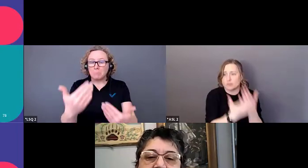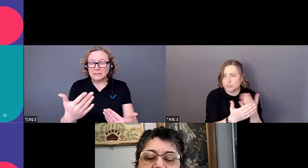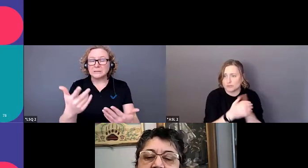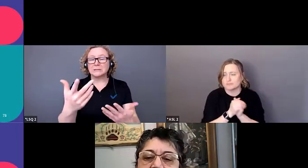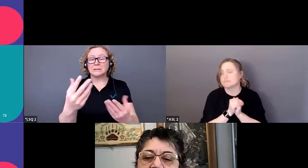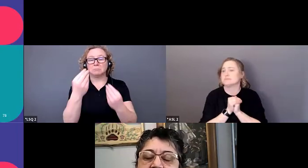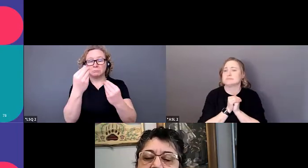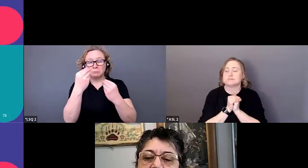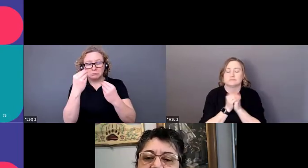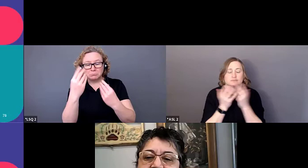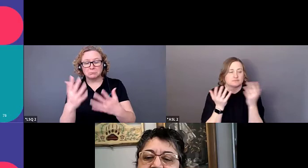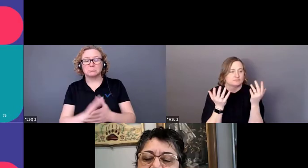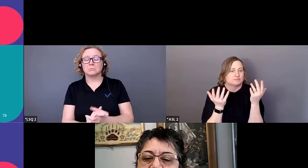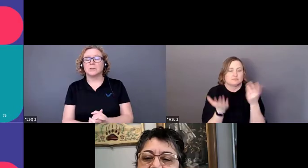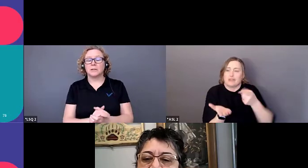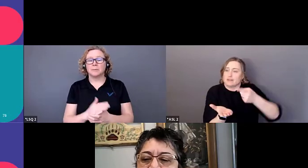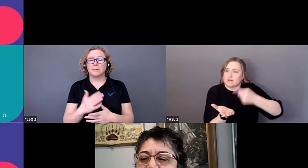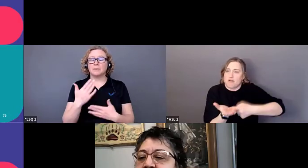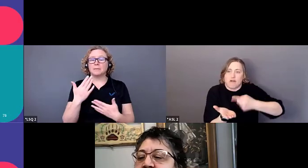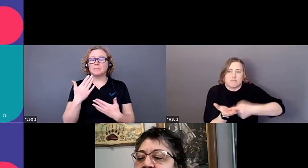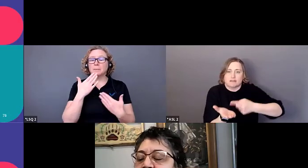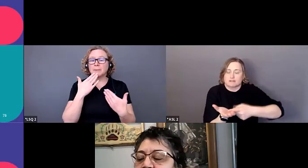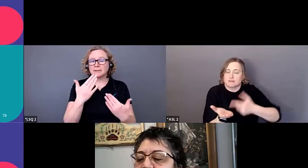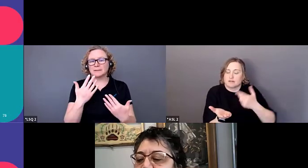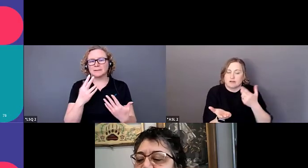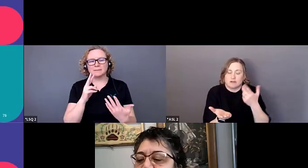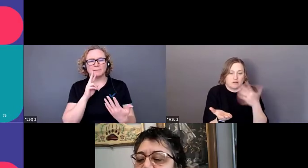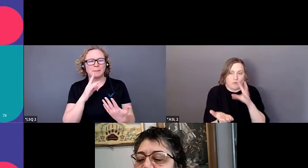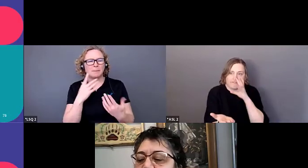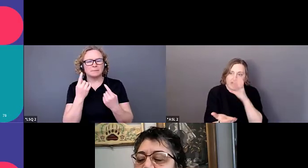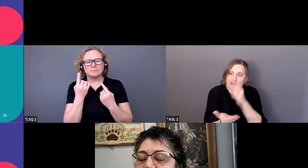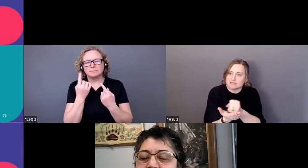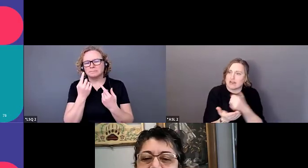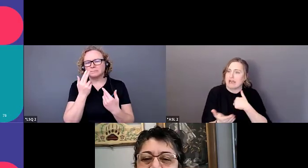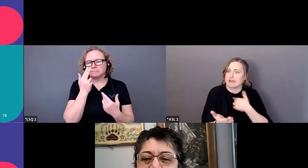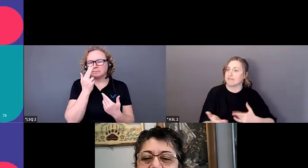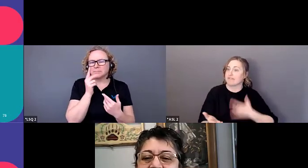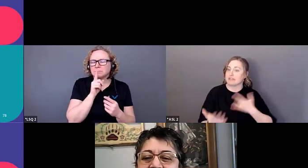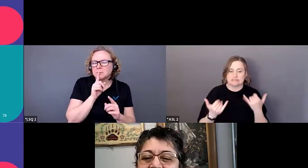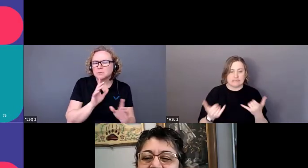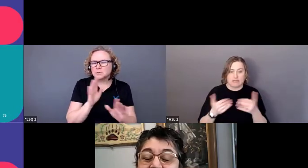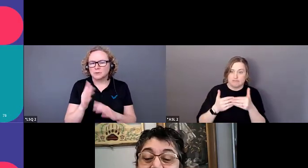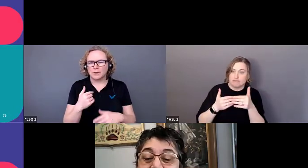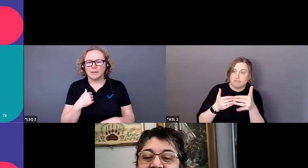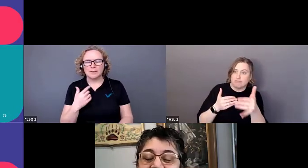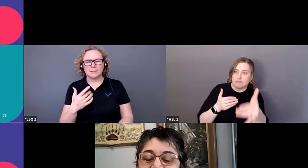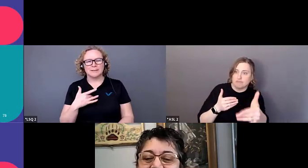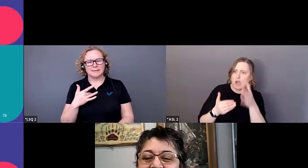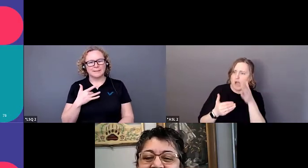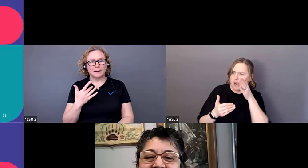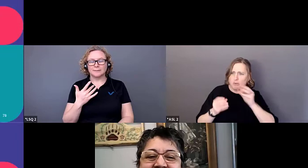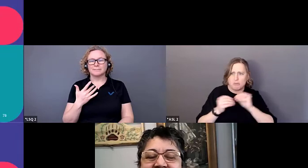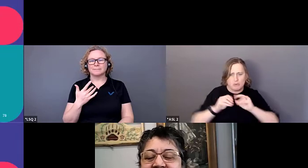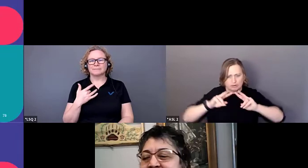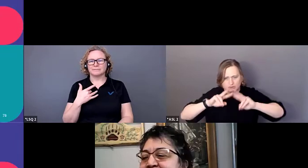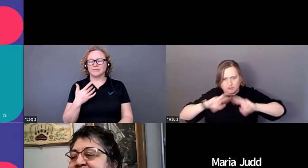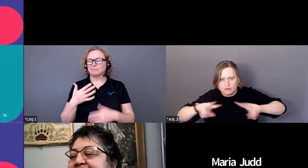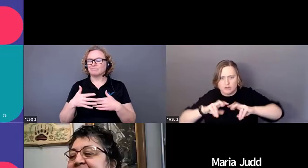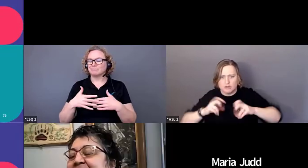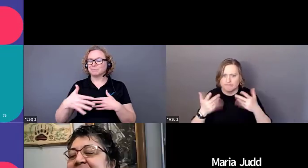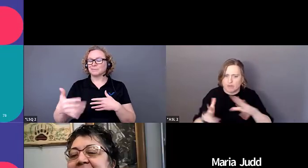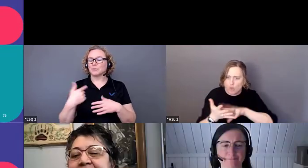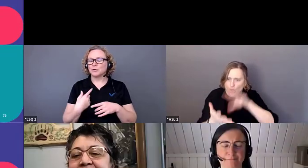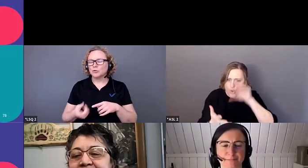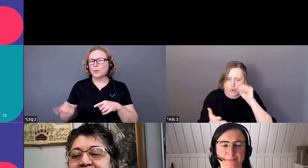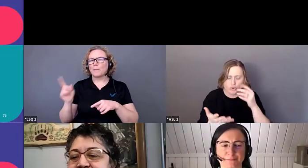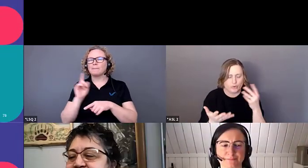so intriguing. I think I will be spending days in the future unpacking what I have learned and unlearned today.